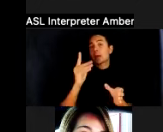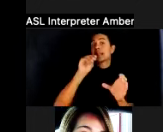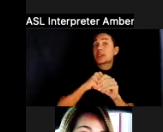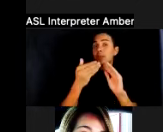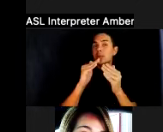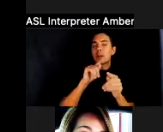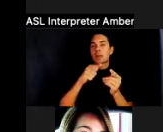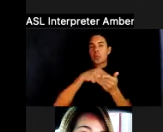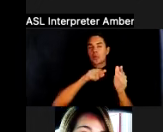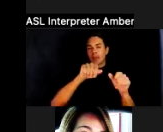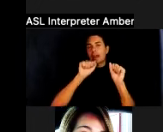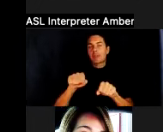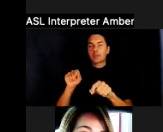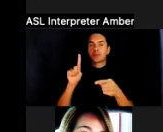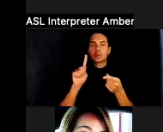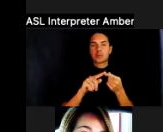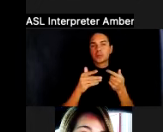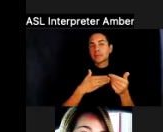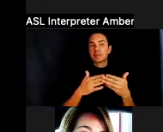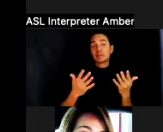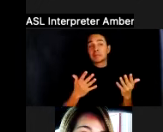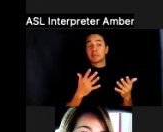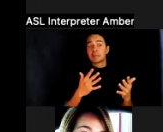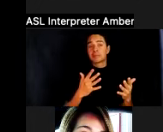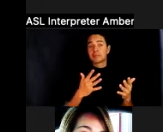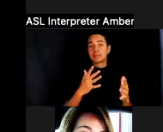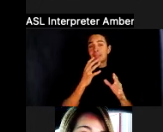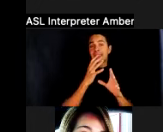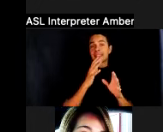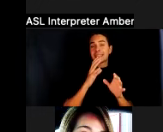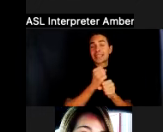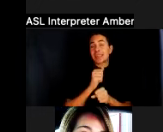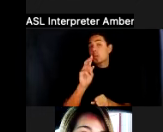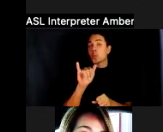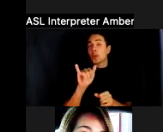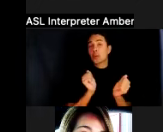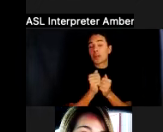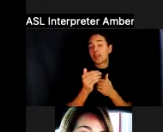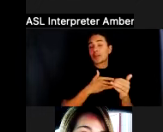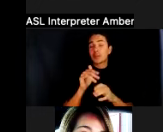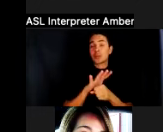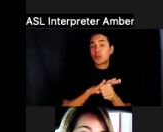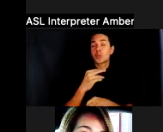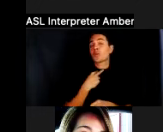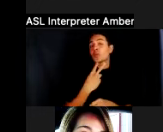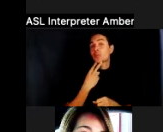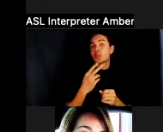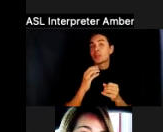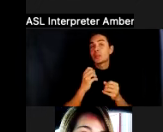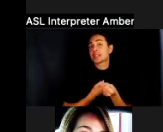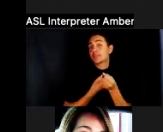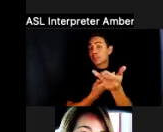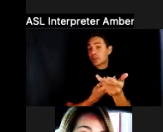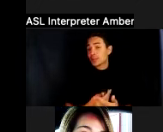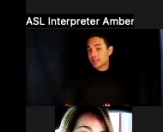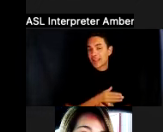what they're able to maybe even like kind of get away with and saying, even if it's just vocal, like verbal expression.